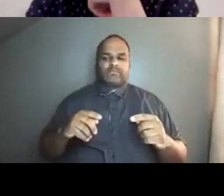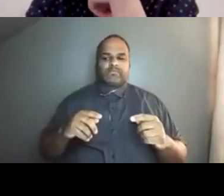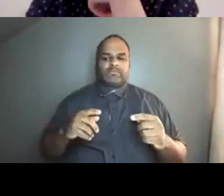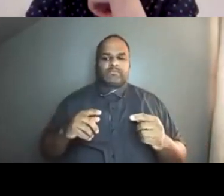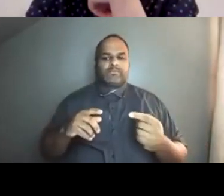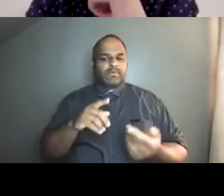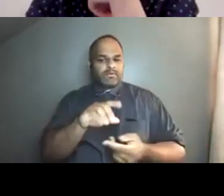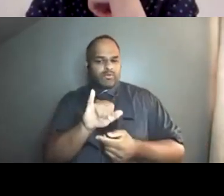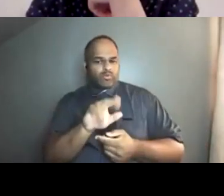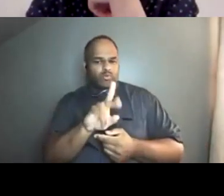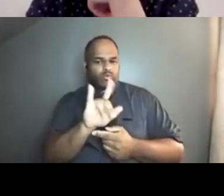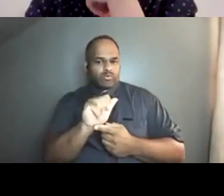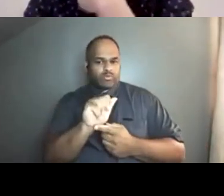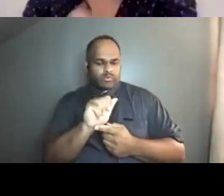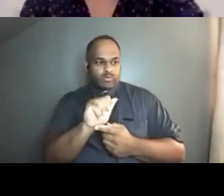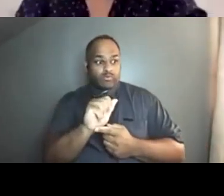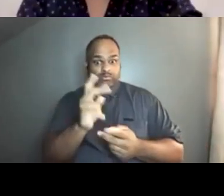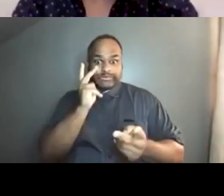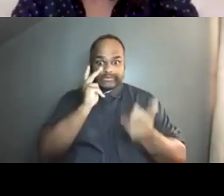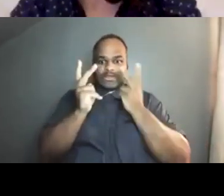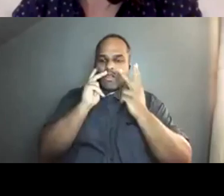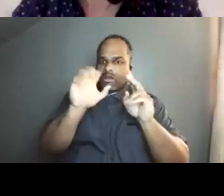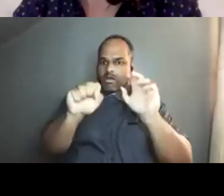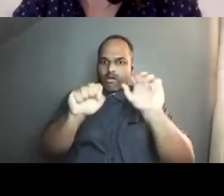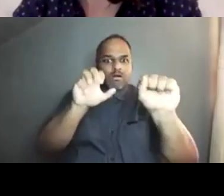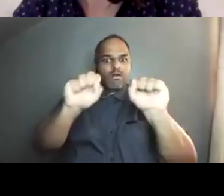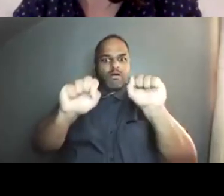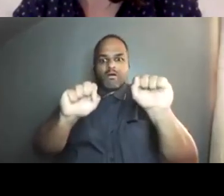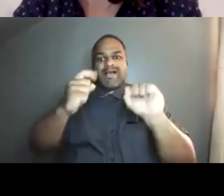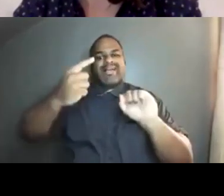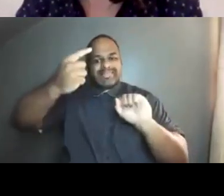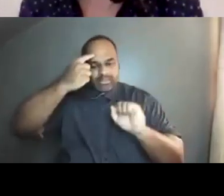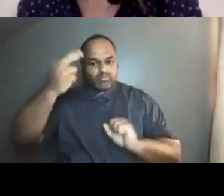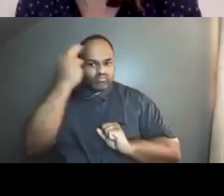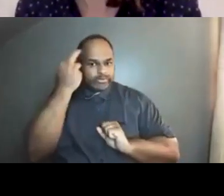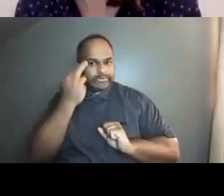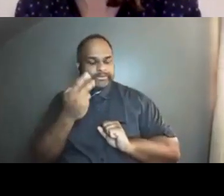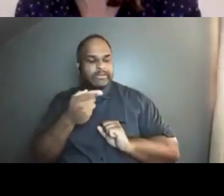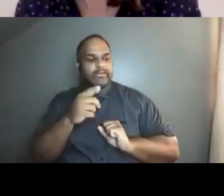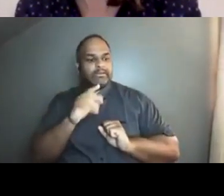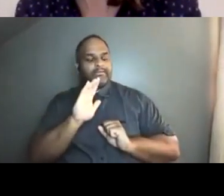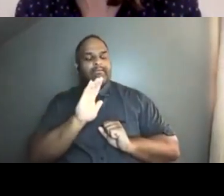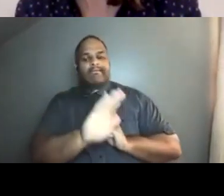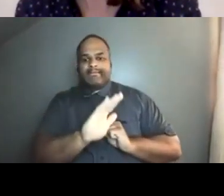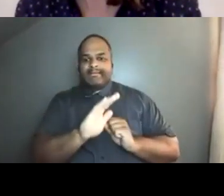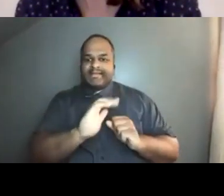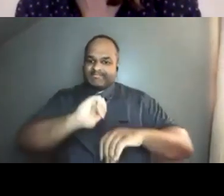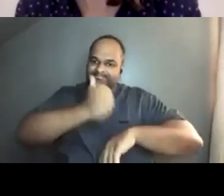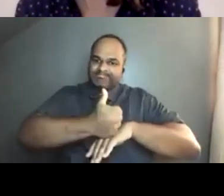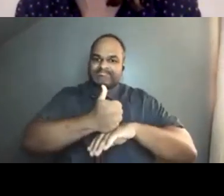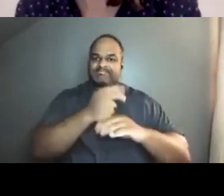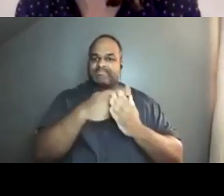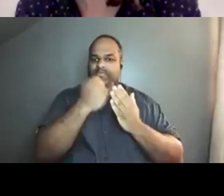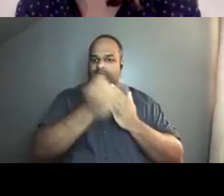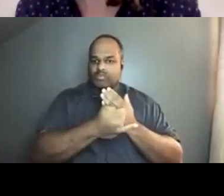she sees it, and that's why I think she made this complex project. And this complex project, it's